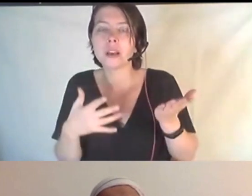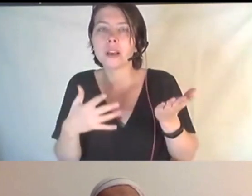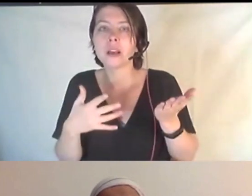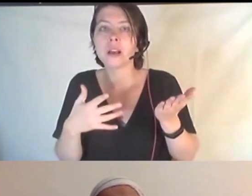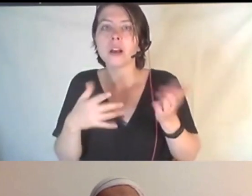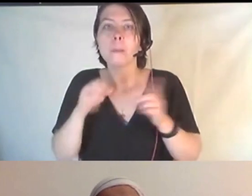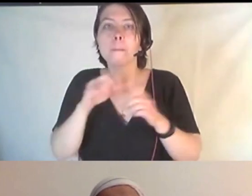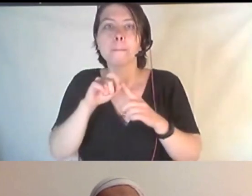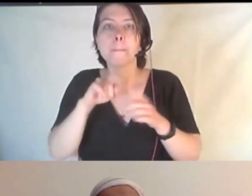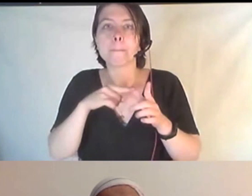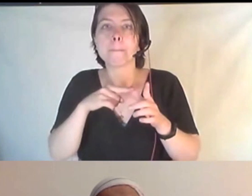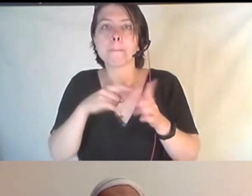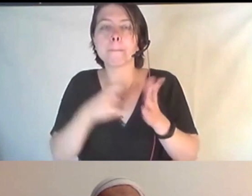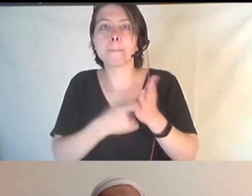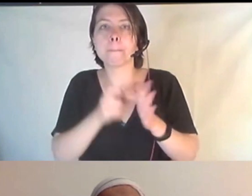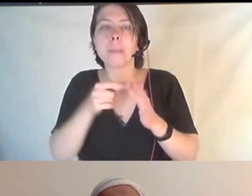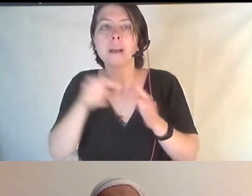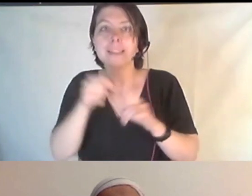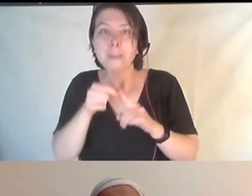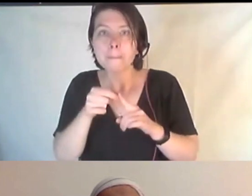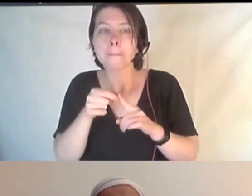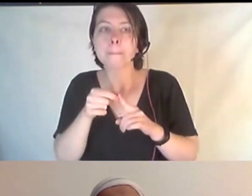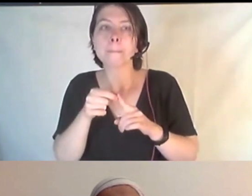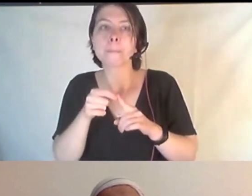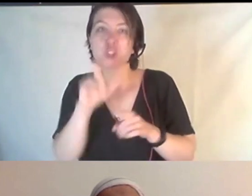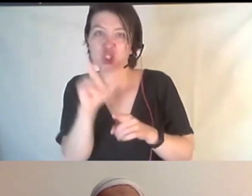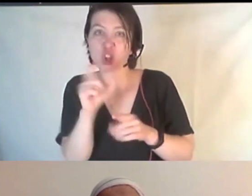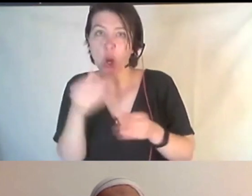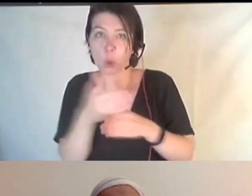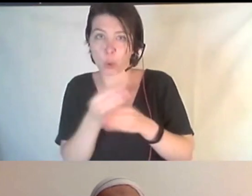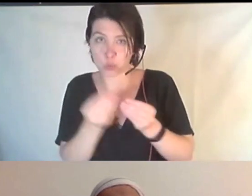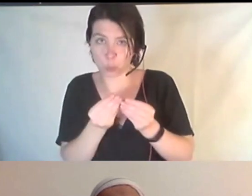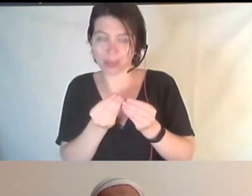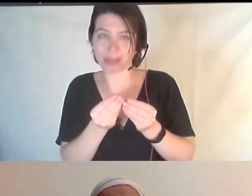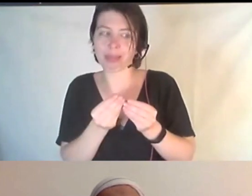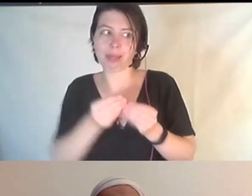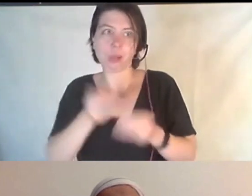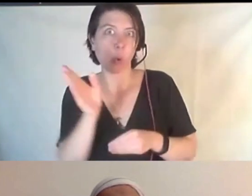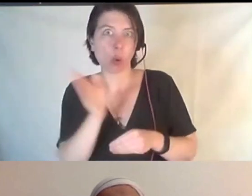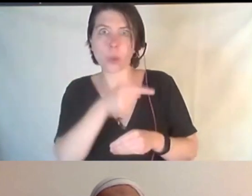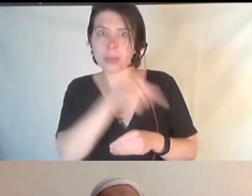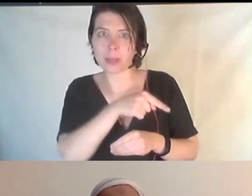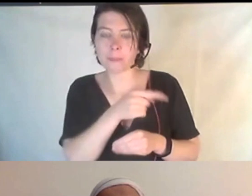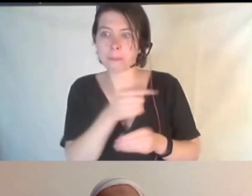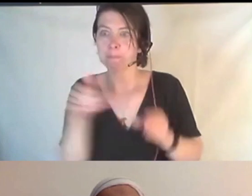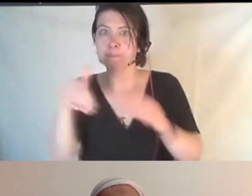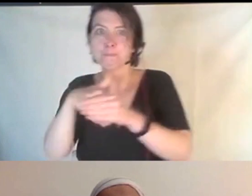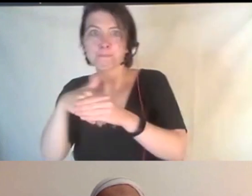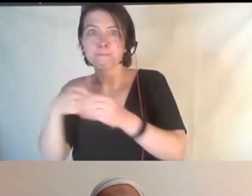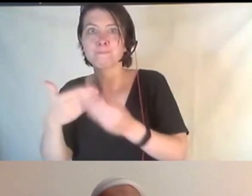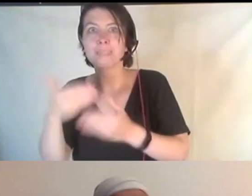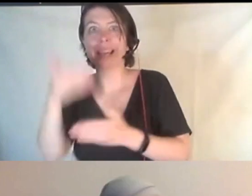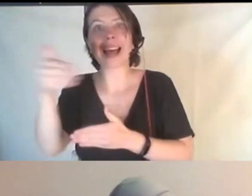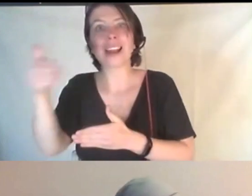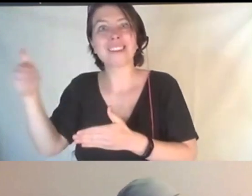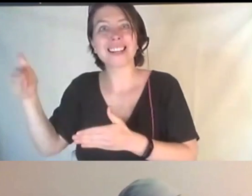who Charlotte works with. If they fit into that gallery space, we'd like to see them in that gallery space too. And as